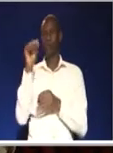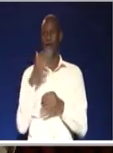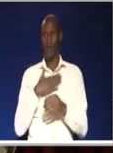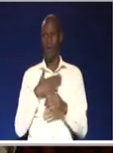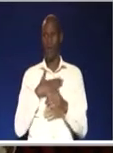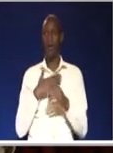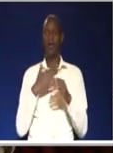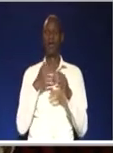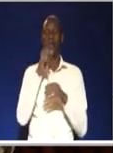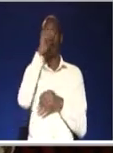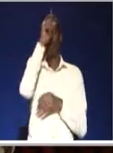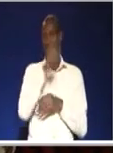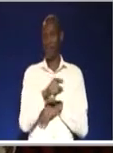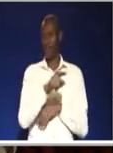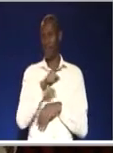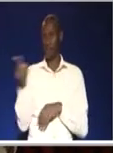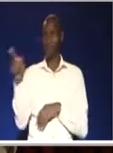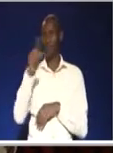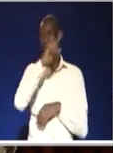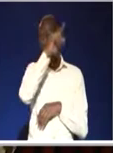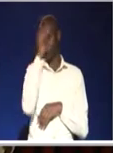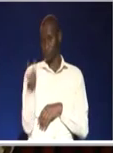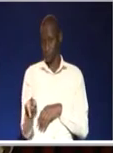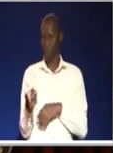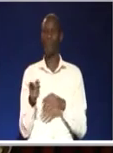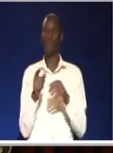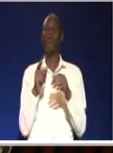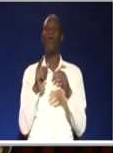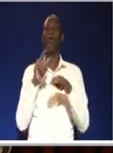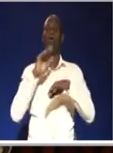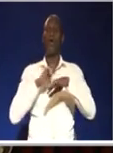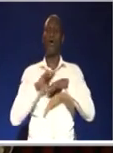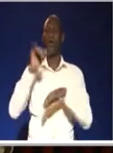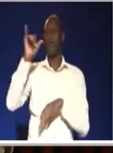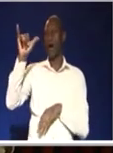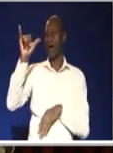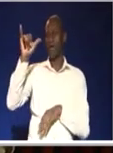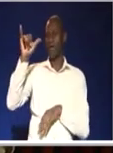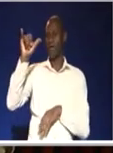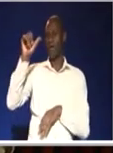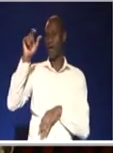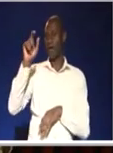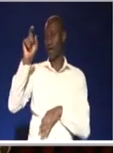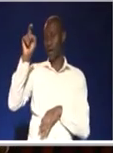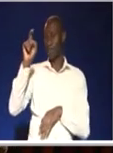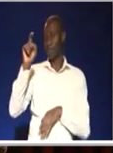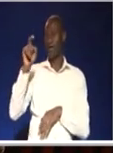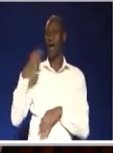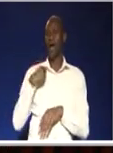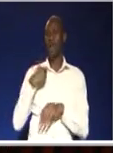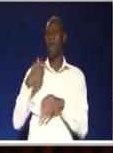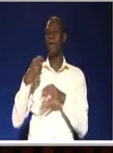curve, or rather our graph. And on the y-axis, we are going to have